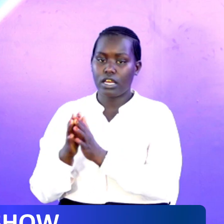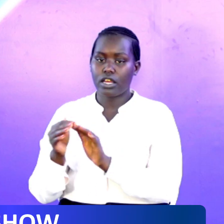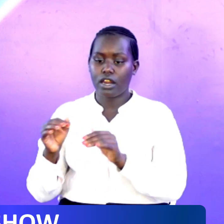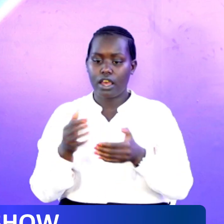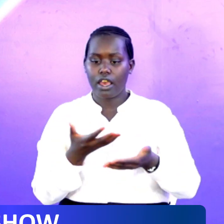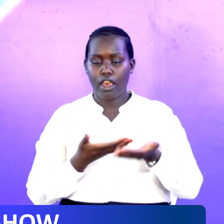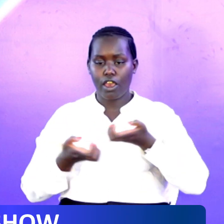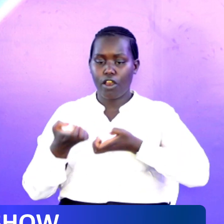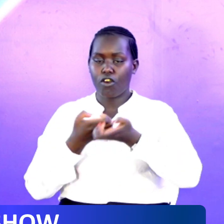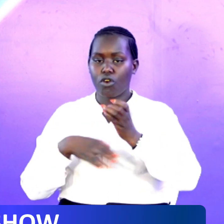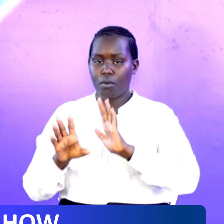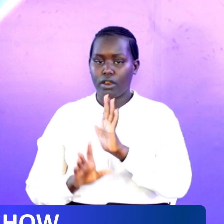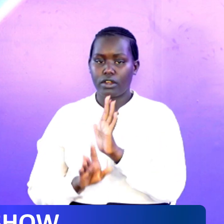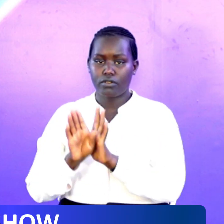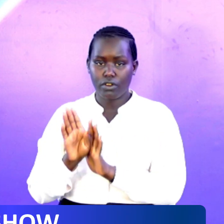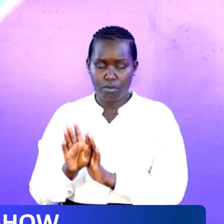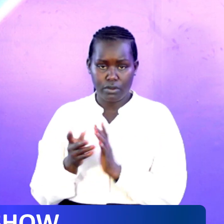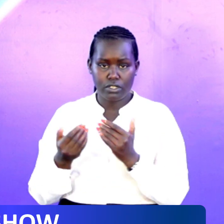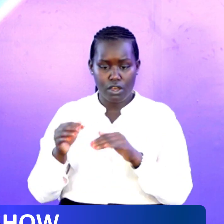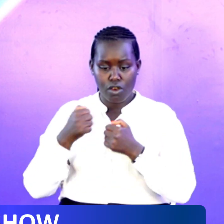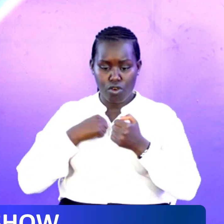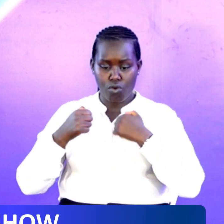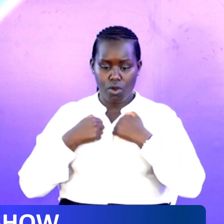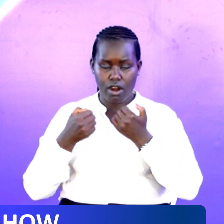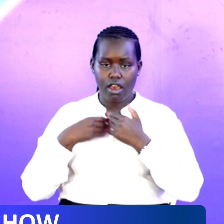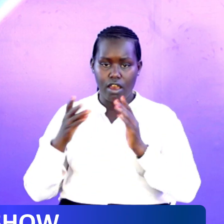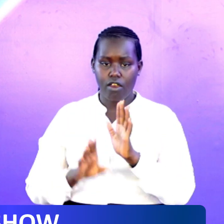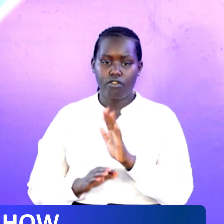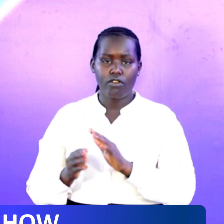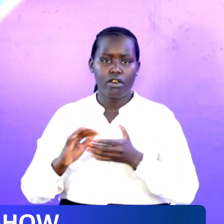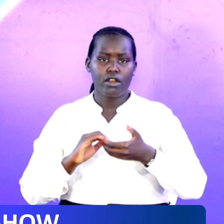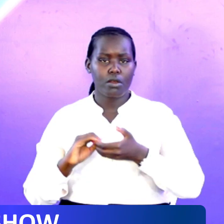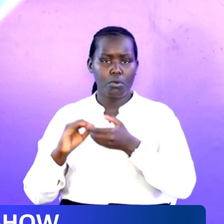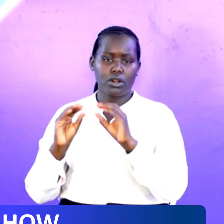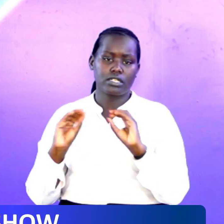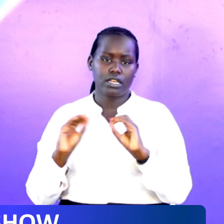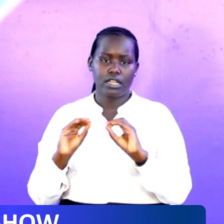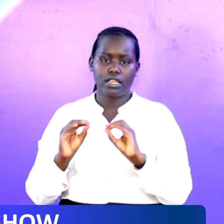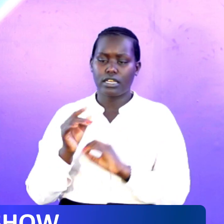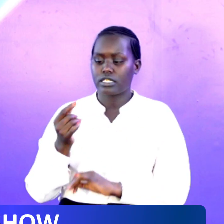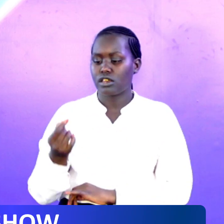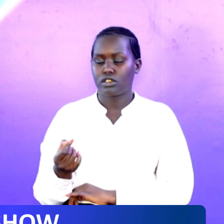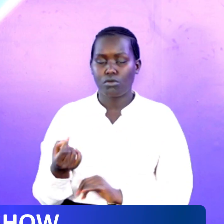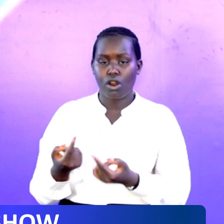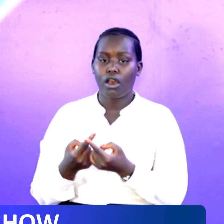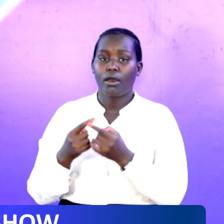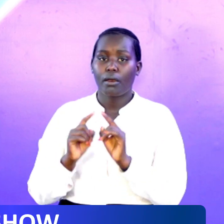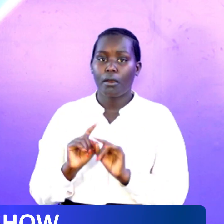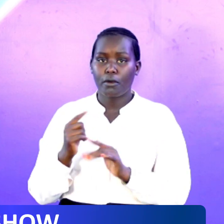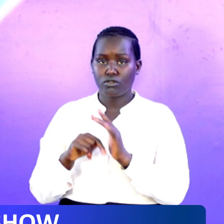development. Rwanda, they don't have a lot of democracy. Yeah. The democratic space is very small, isn't it? But you see,